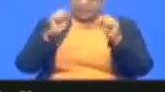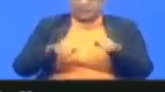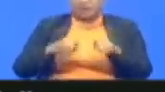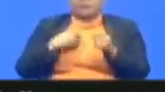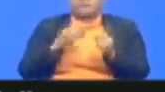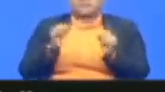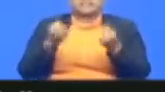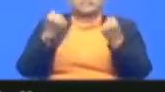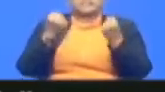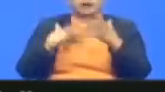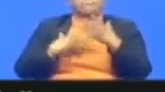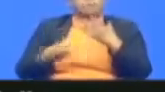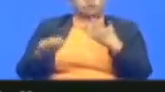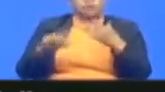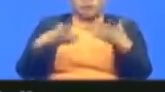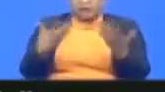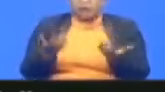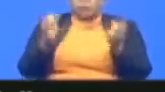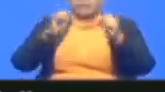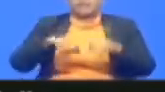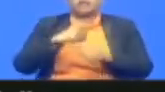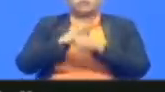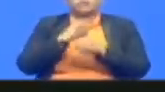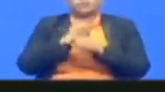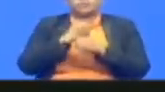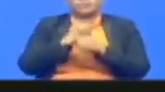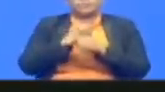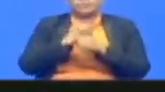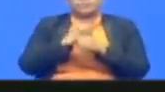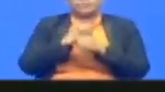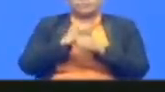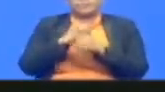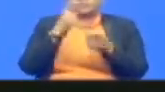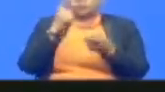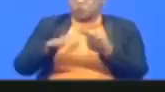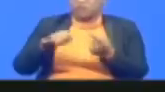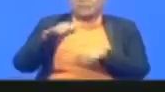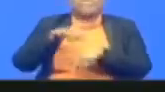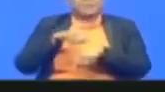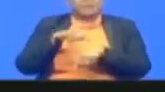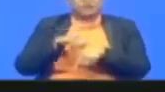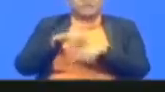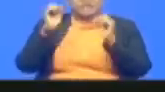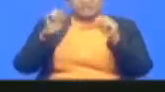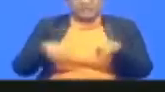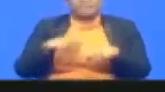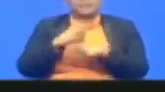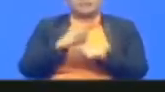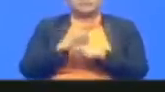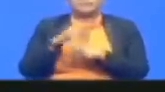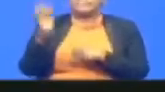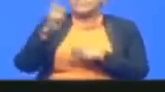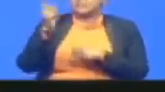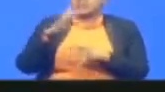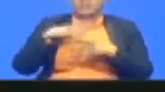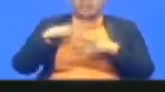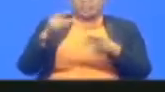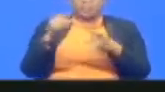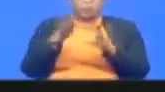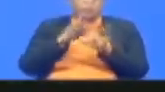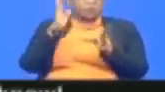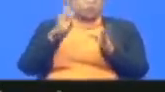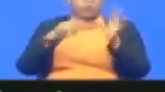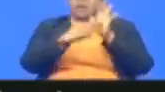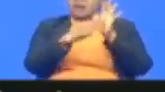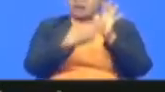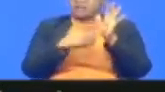abortion, how they can procure safe abortion, at what gestational period, etc. The Ministry of Health had withdrawn the guidelines in